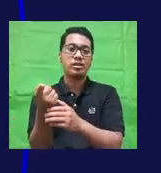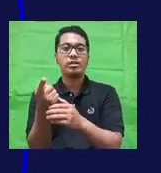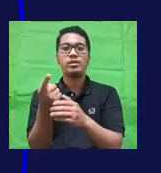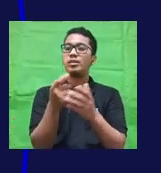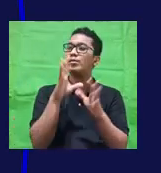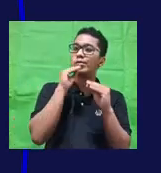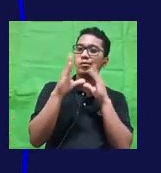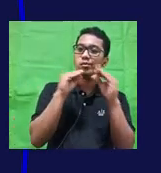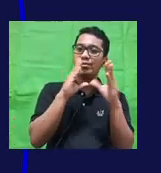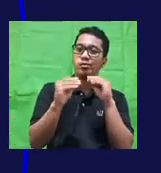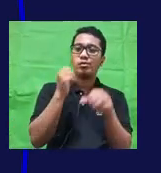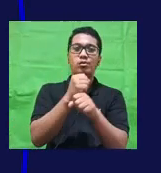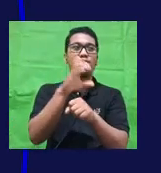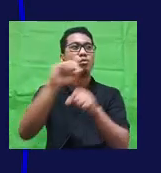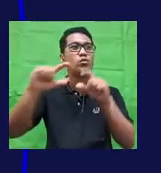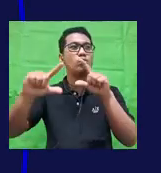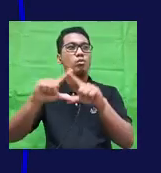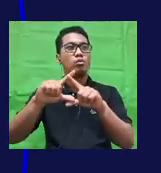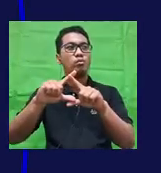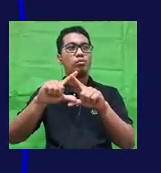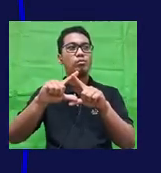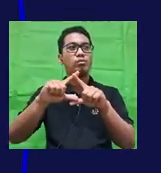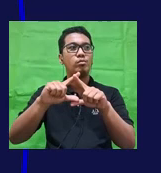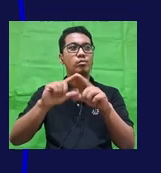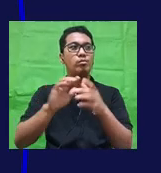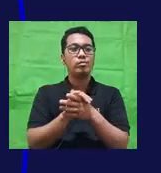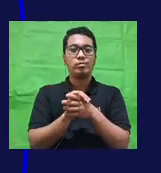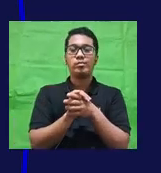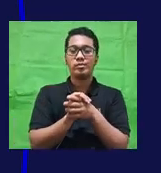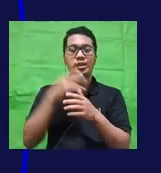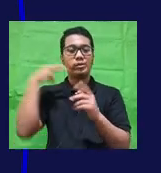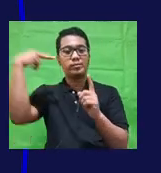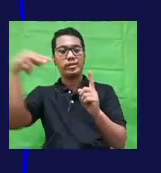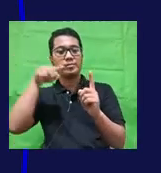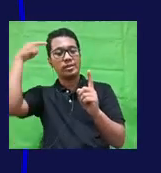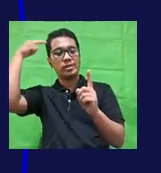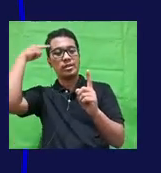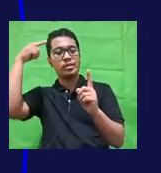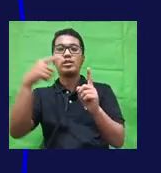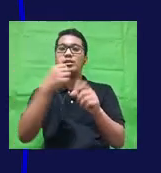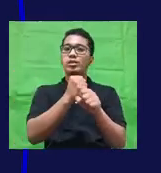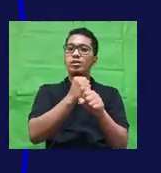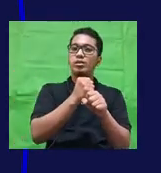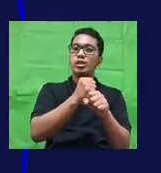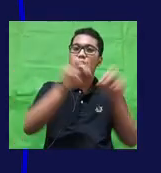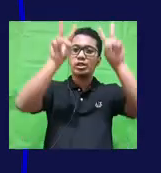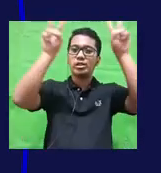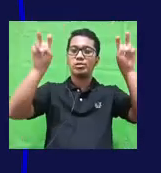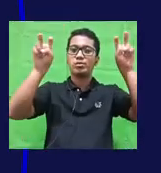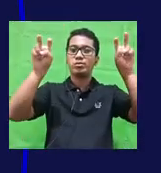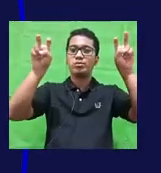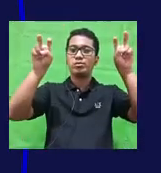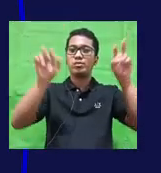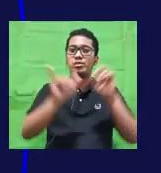who? From very different perspectives, from the political issue, from the intimate